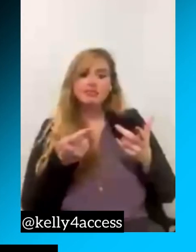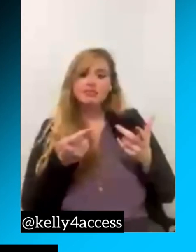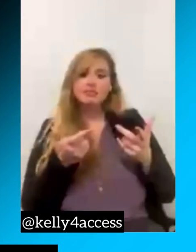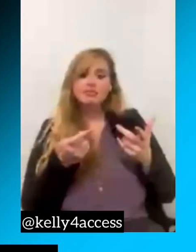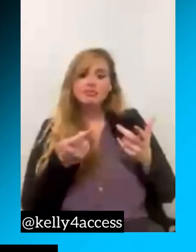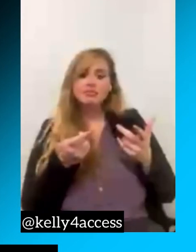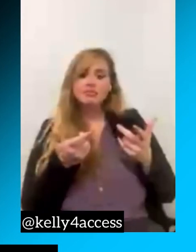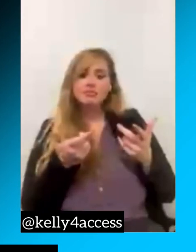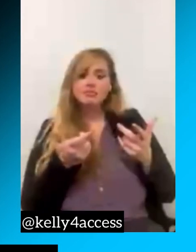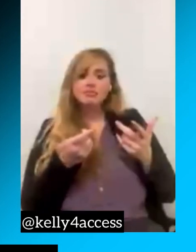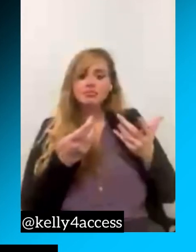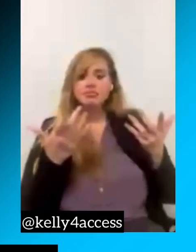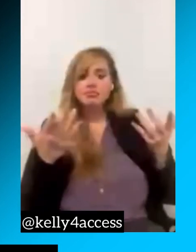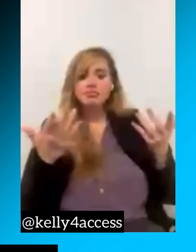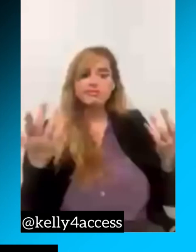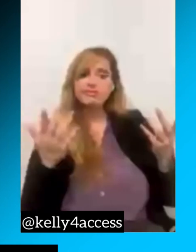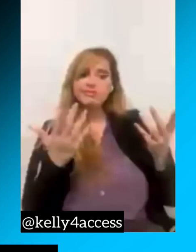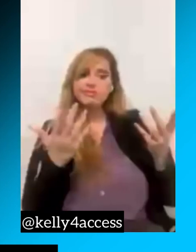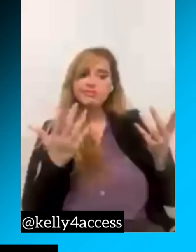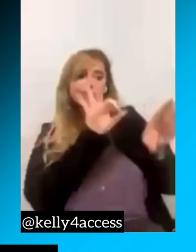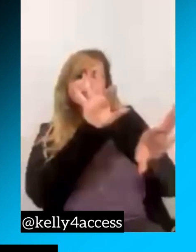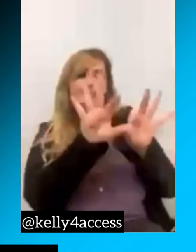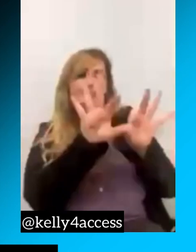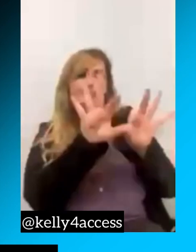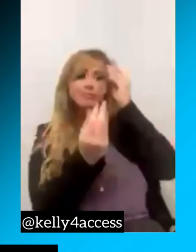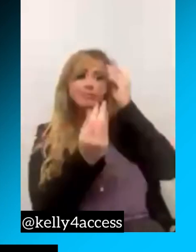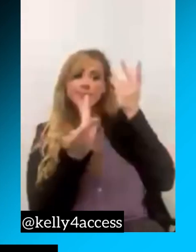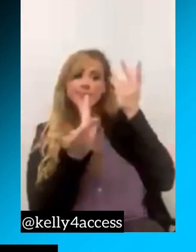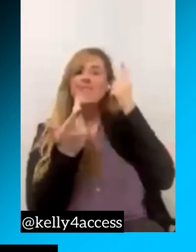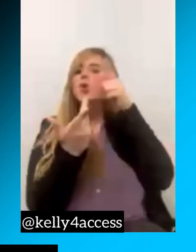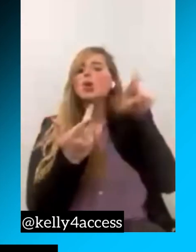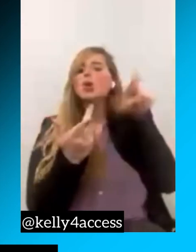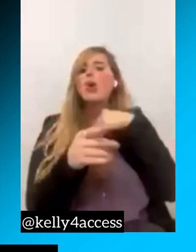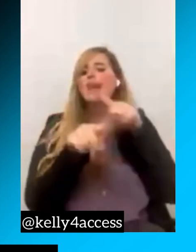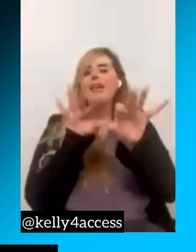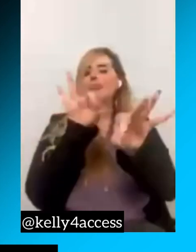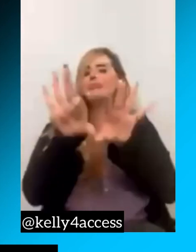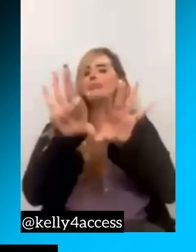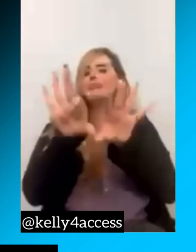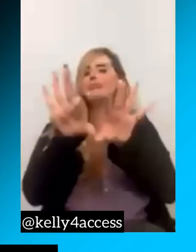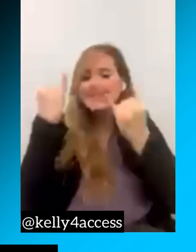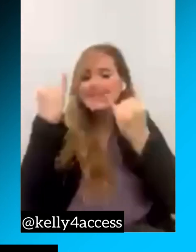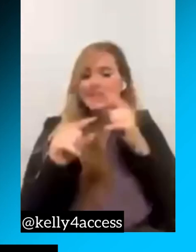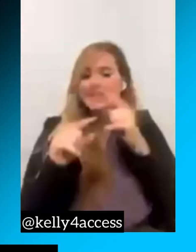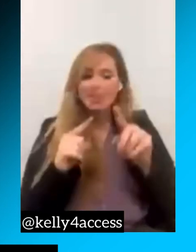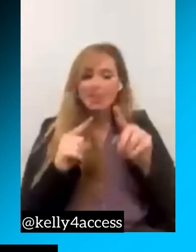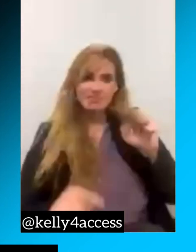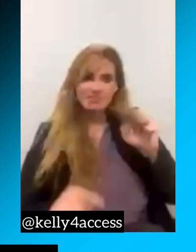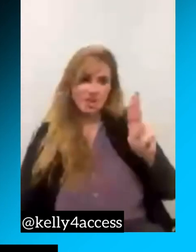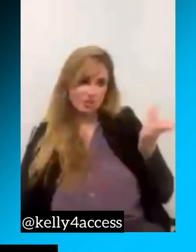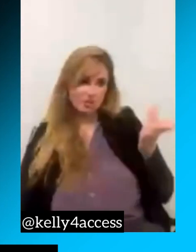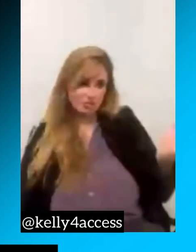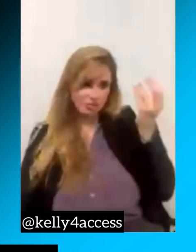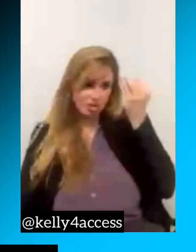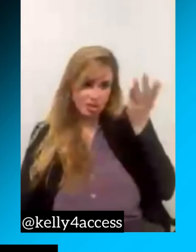any ideas. As a therapist, I could definitely talk about it, but I want to hear from you, Manu, if you have any thoughts on that